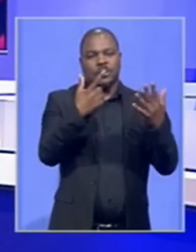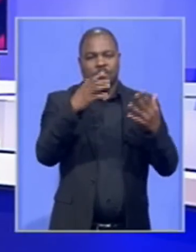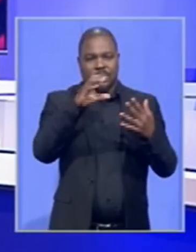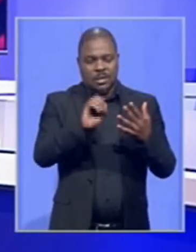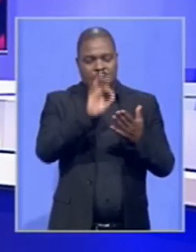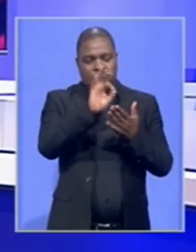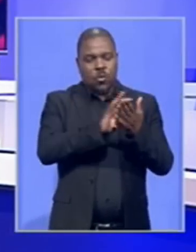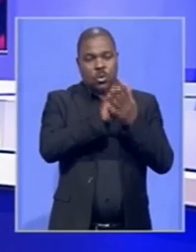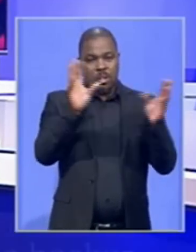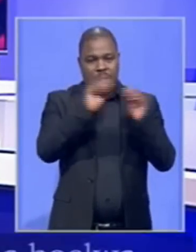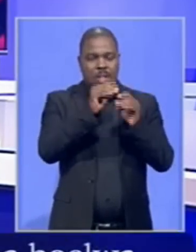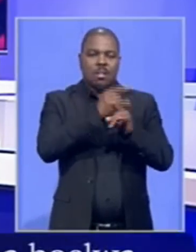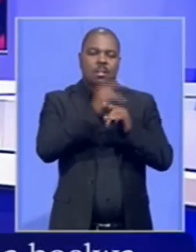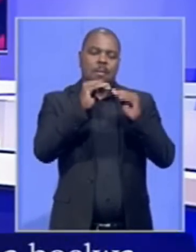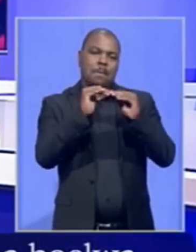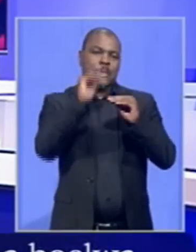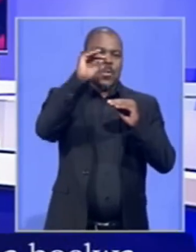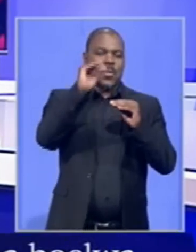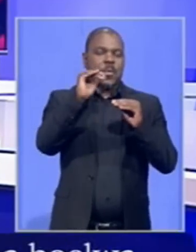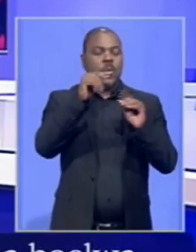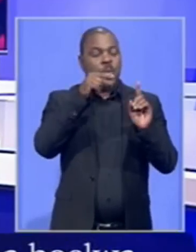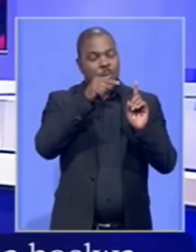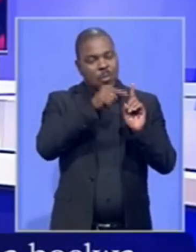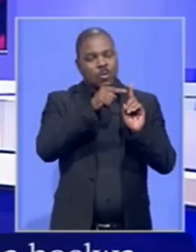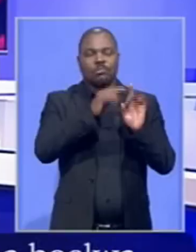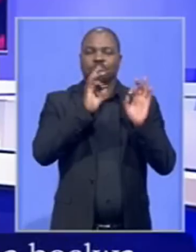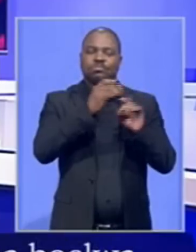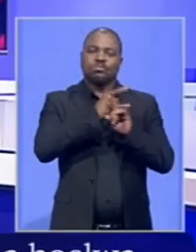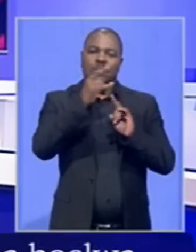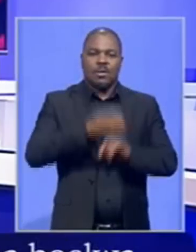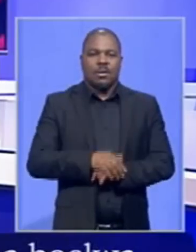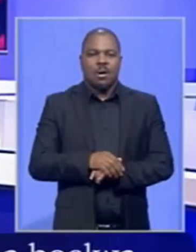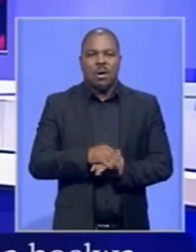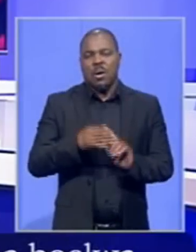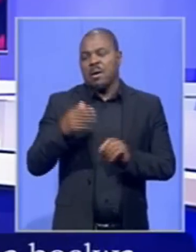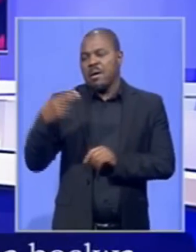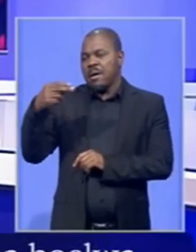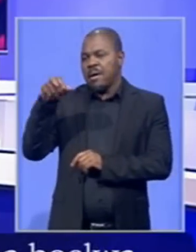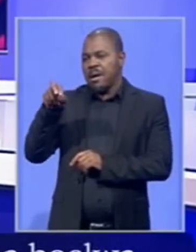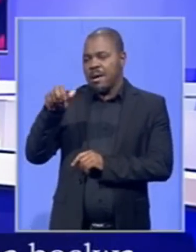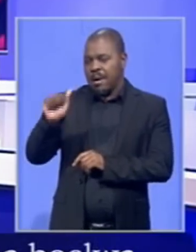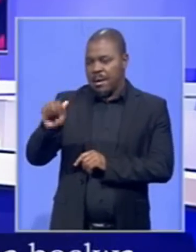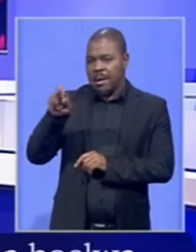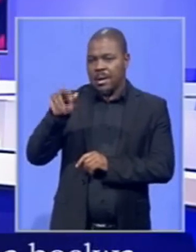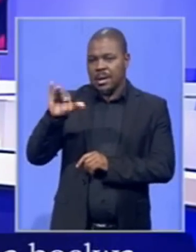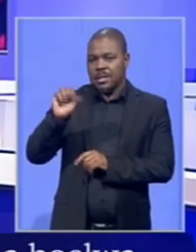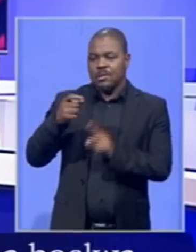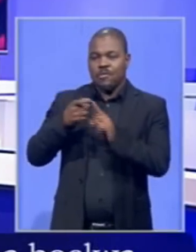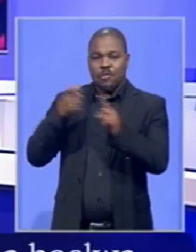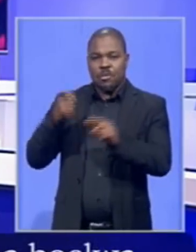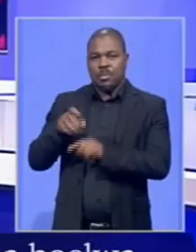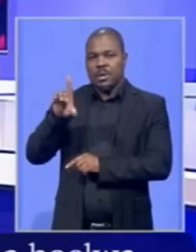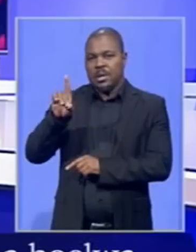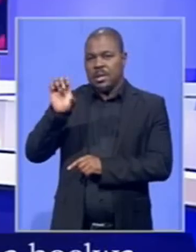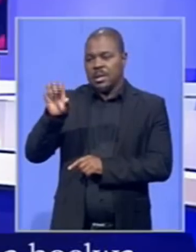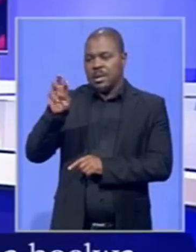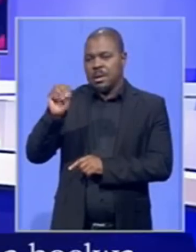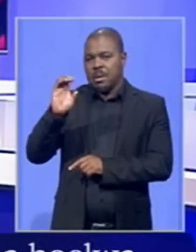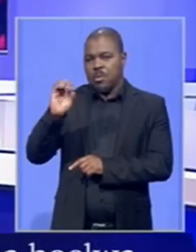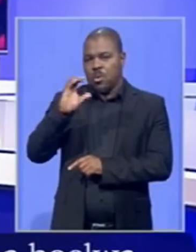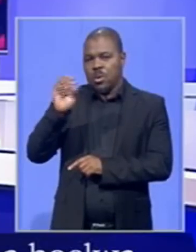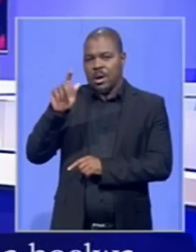270 yeo a bego a e hloka go thopa dikgetho. Trump o fentše Kamala Harris wa mokgatlo wa di-Democrats ka morago